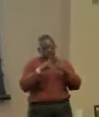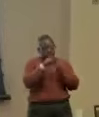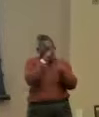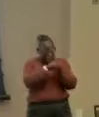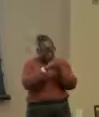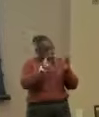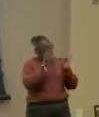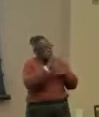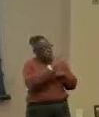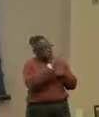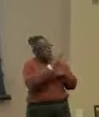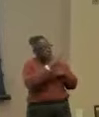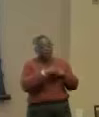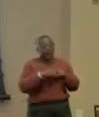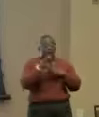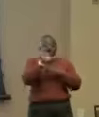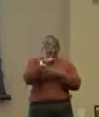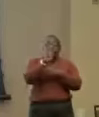C3. C4D